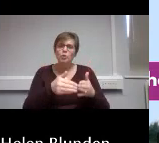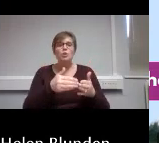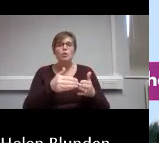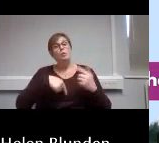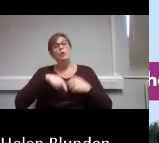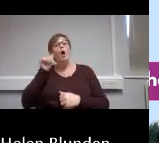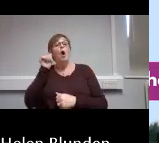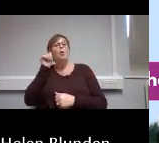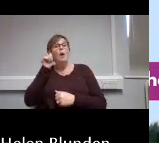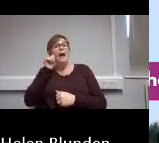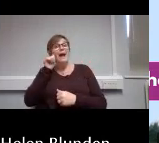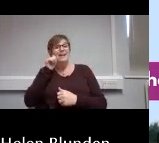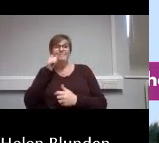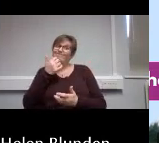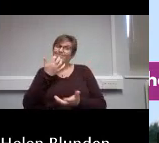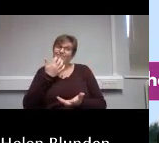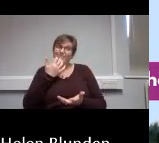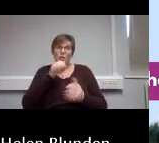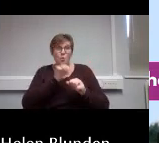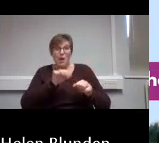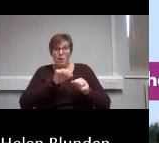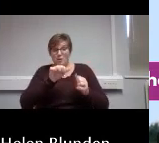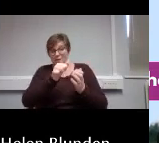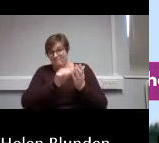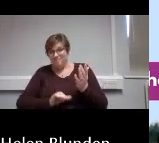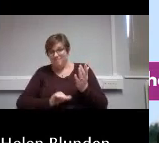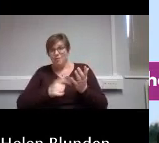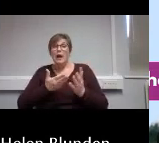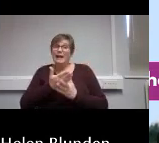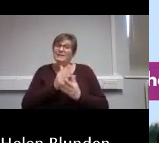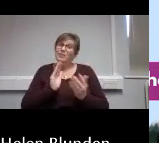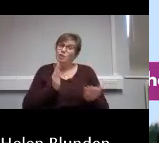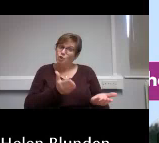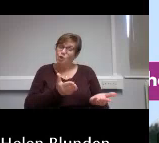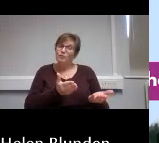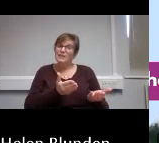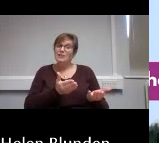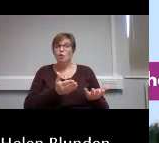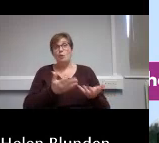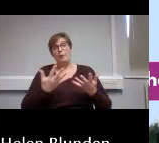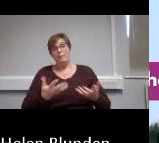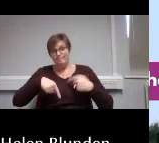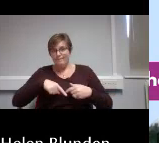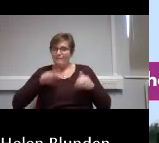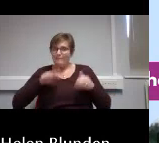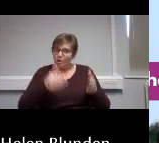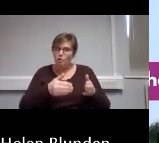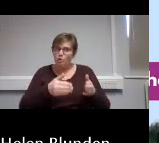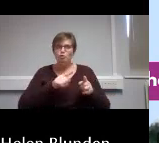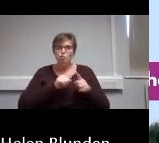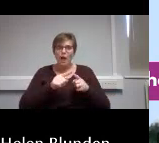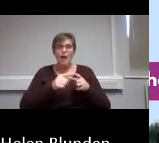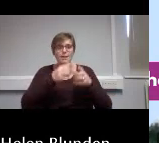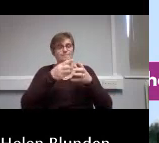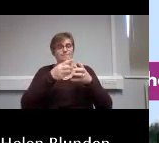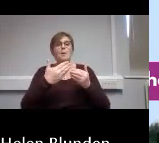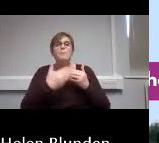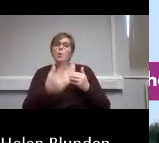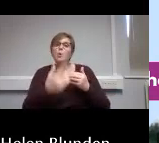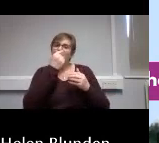of the long waits in some of these services, and that's our current focus, to build that capacity within that element